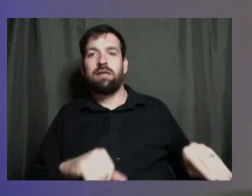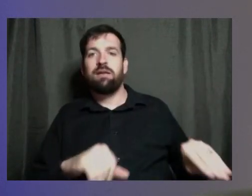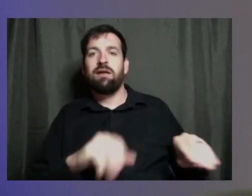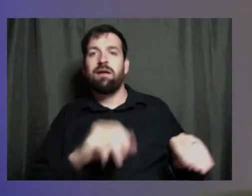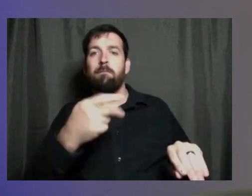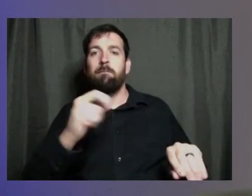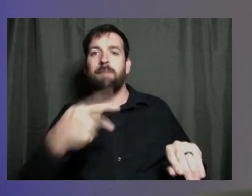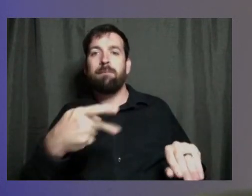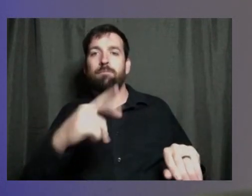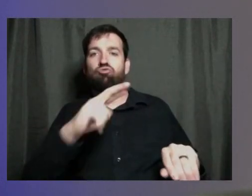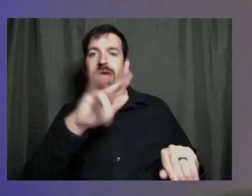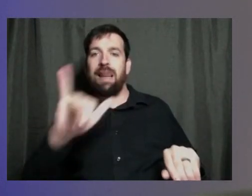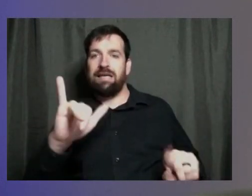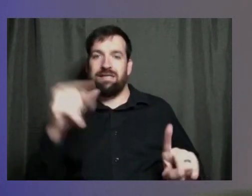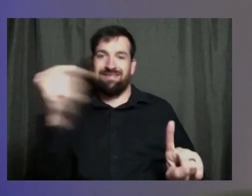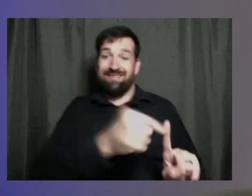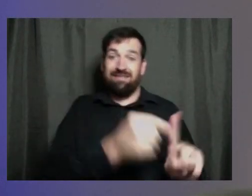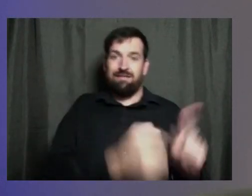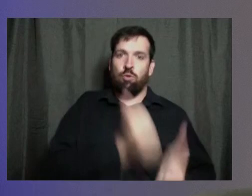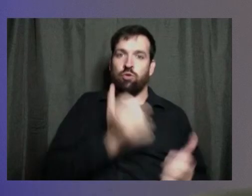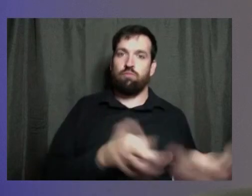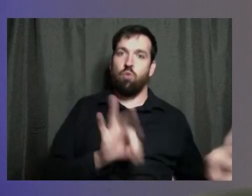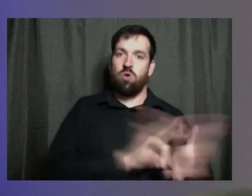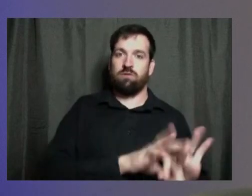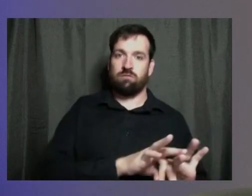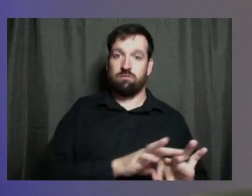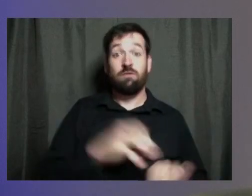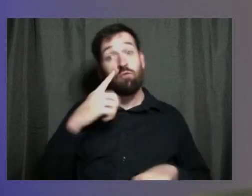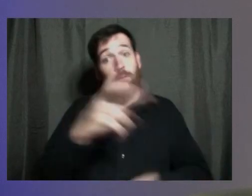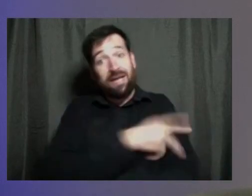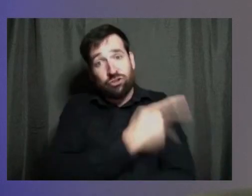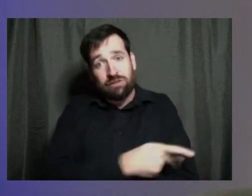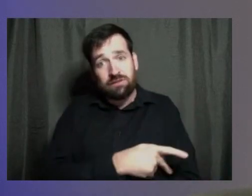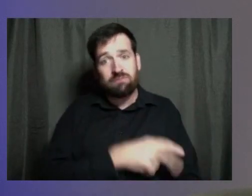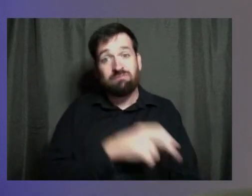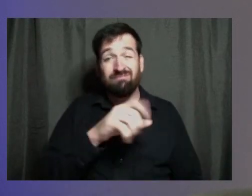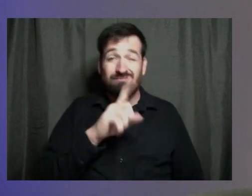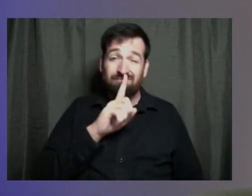important. And I think for patients, that's the same story.